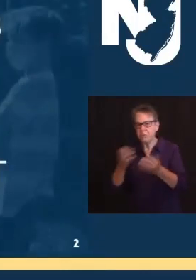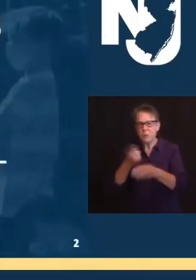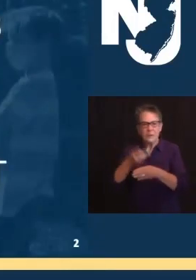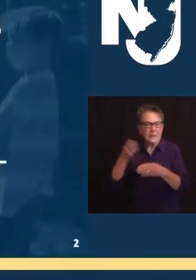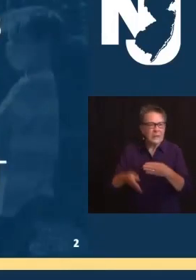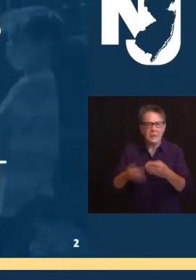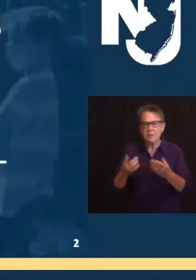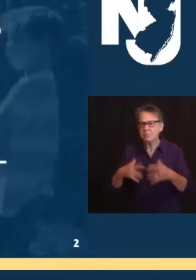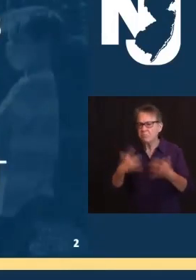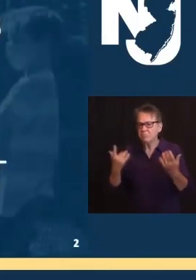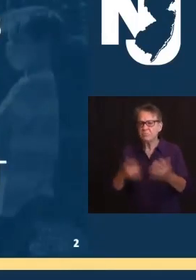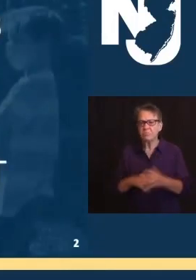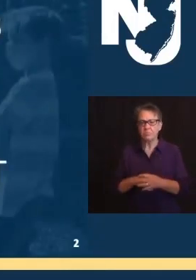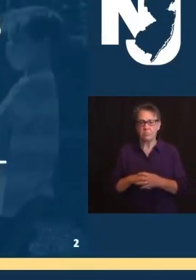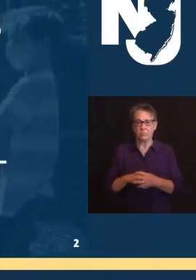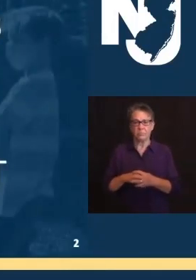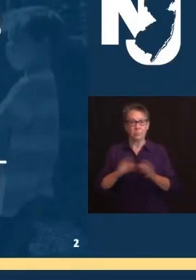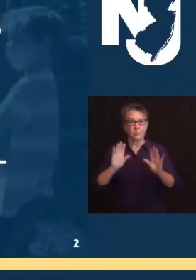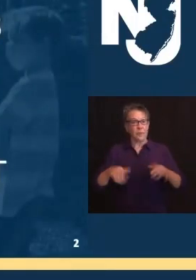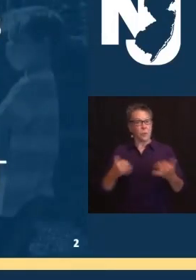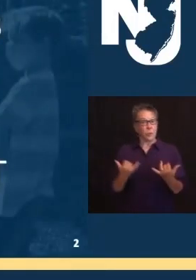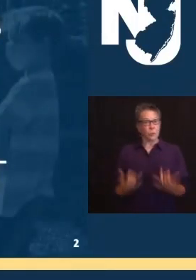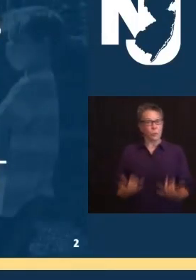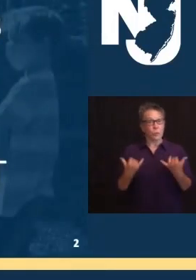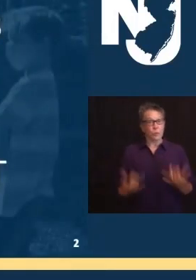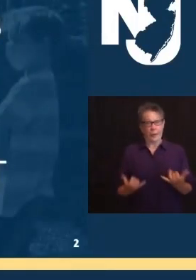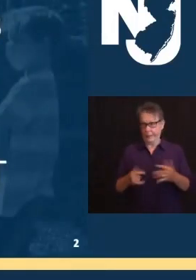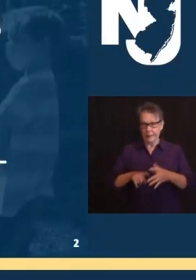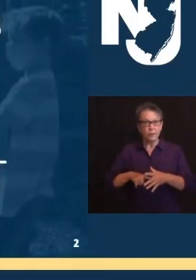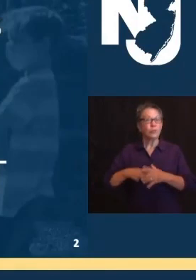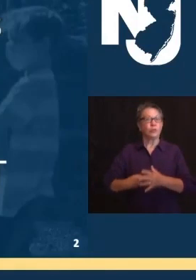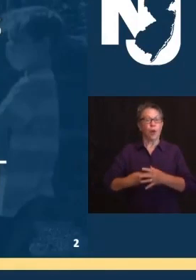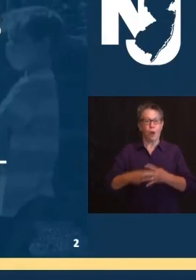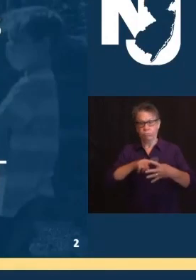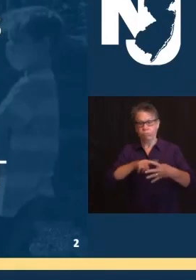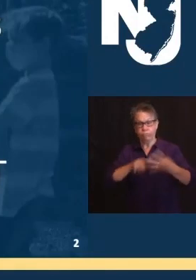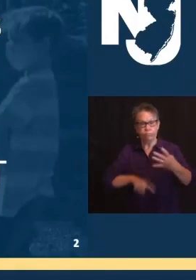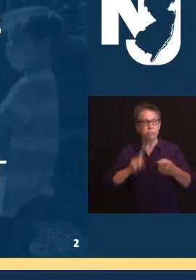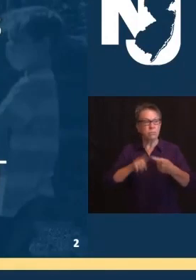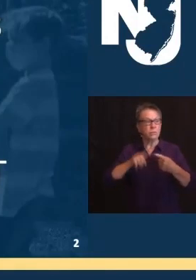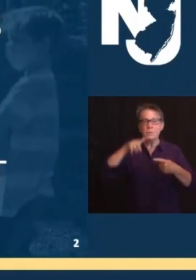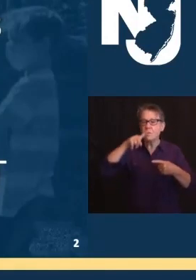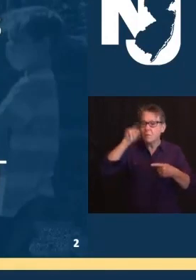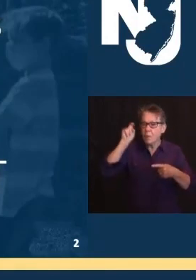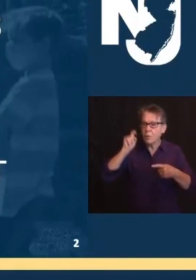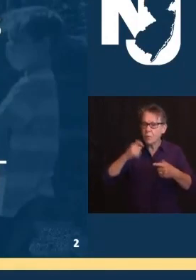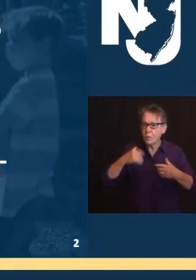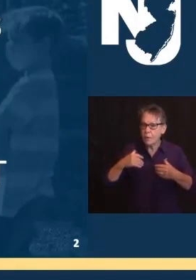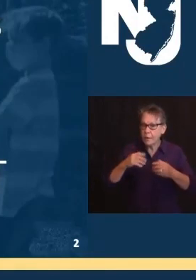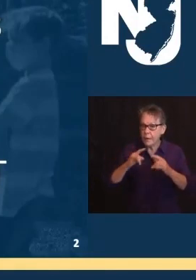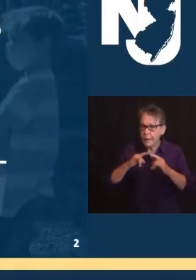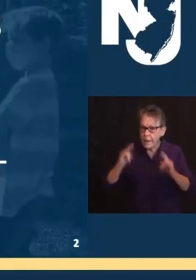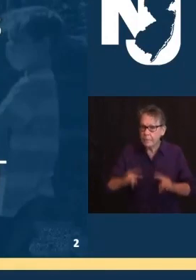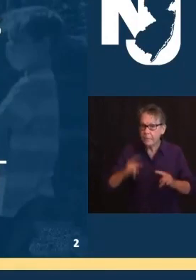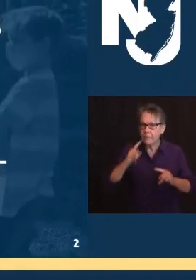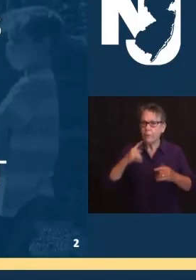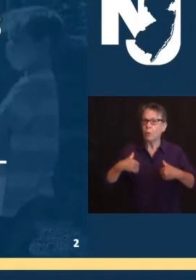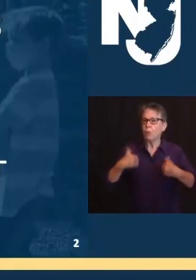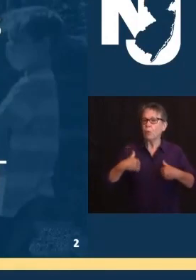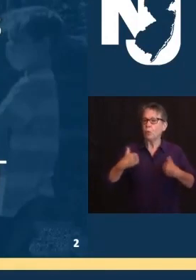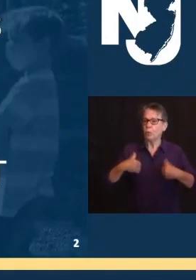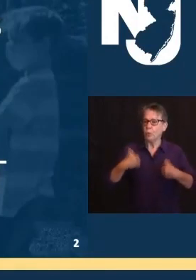Starting today, summer camp and educational programs for our youth have been green-lighted to reopen. Outdoor graduations may be